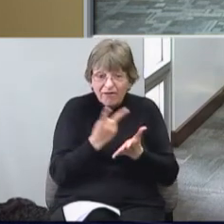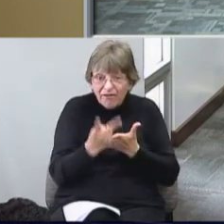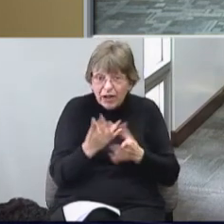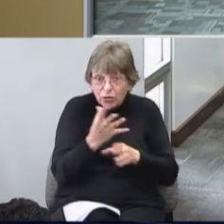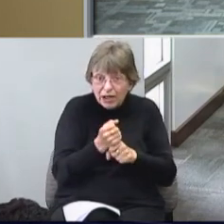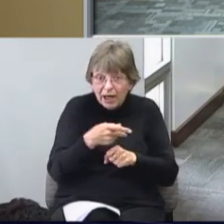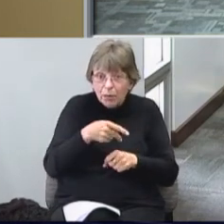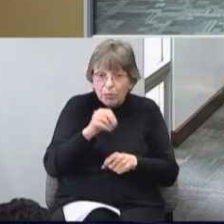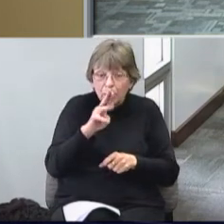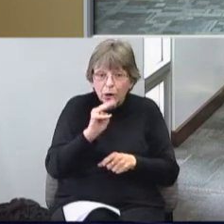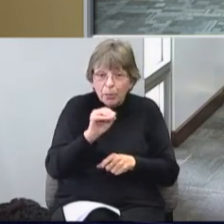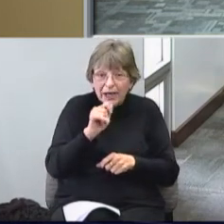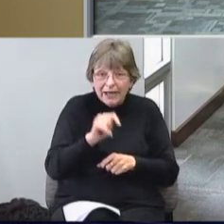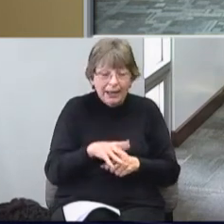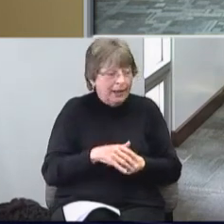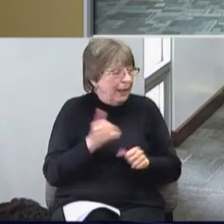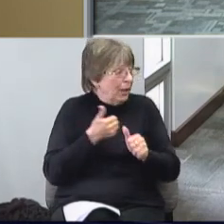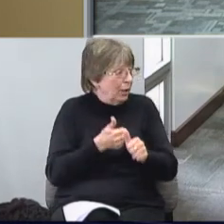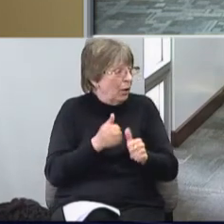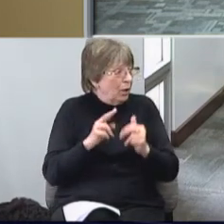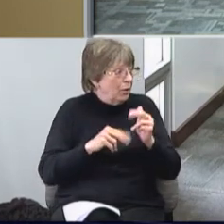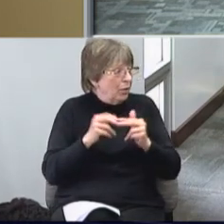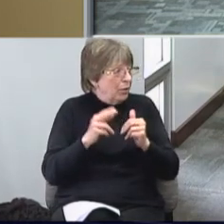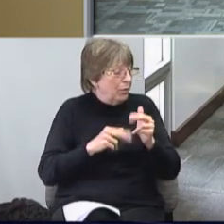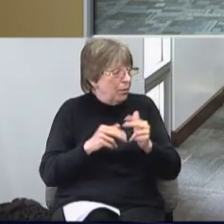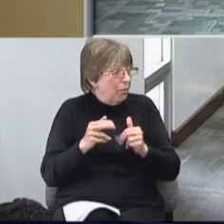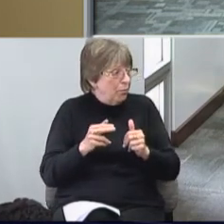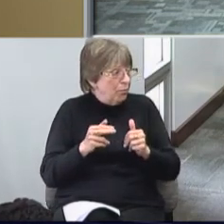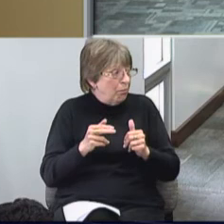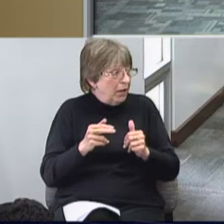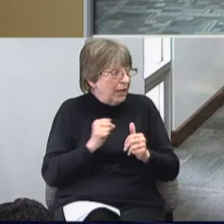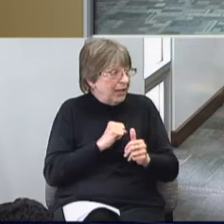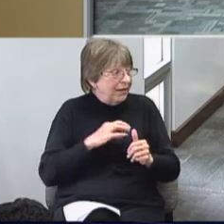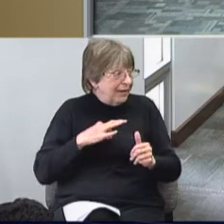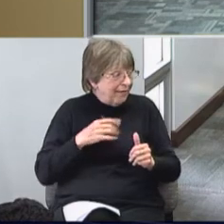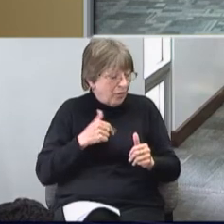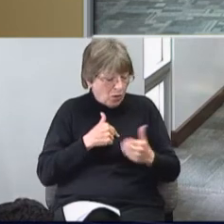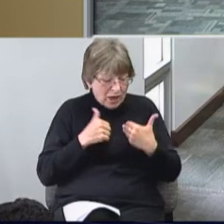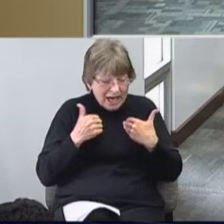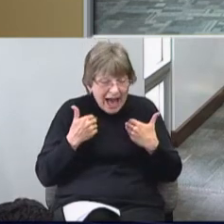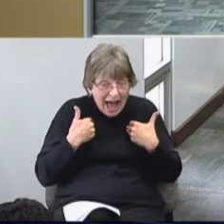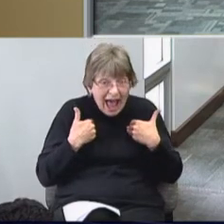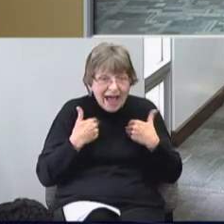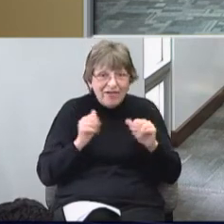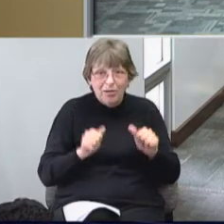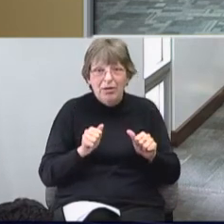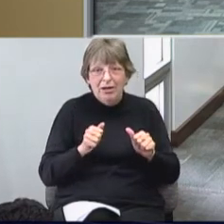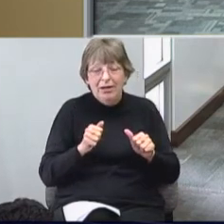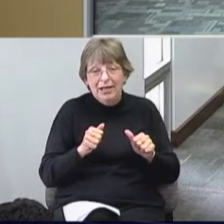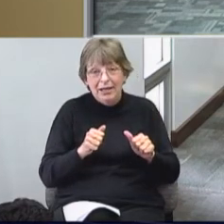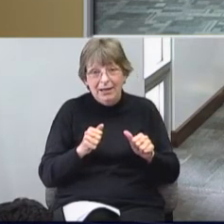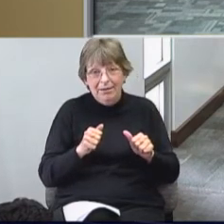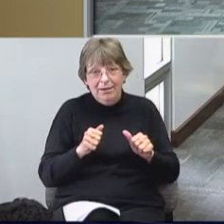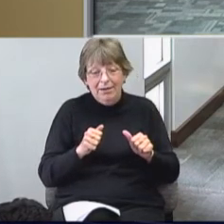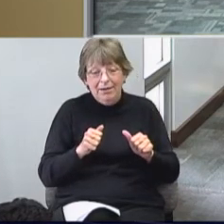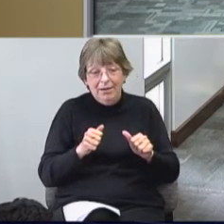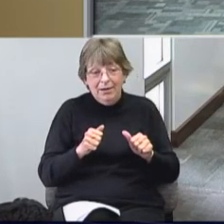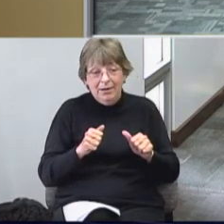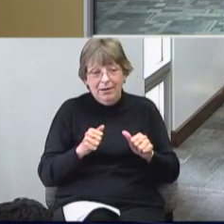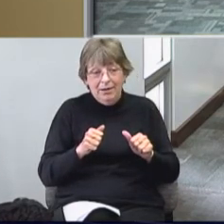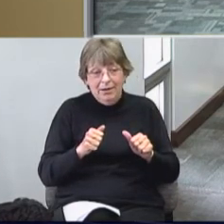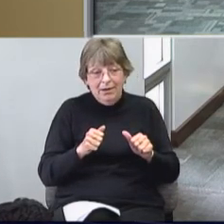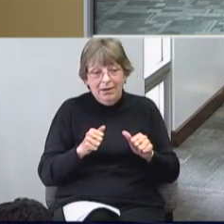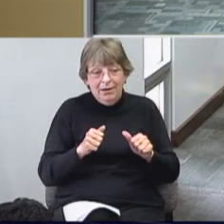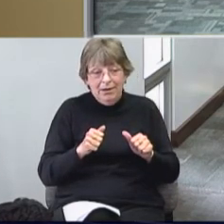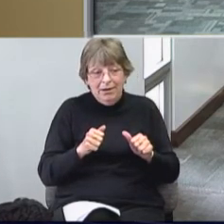permit? According to the building official, we do have the ability to charge a penalty, but if it's an individual, like